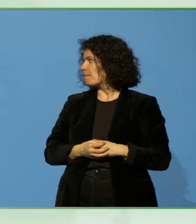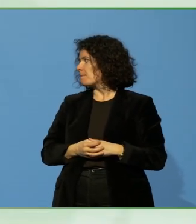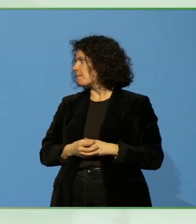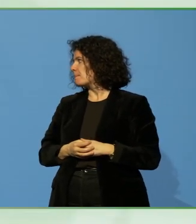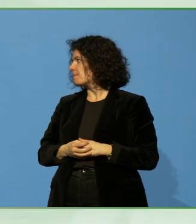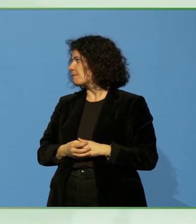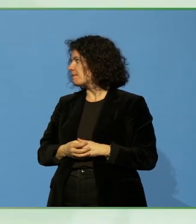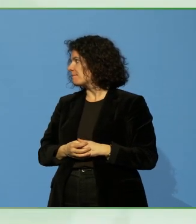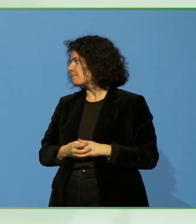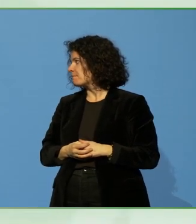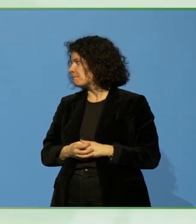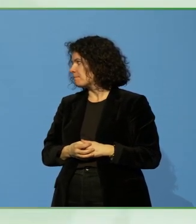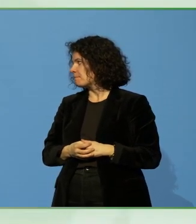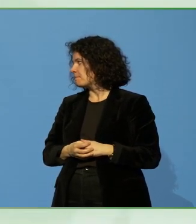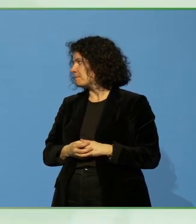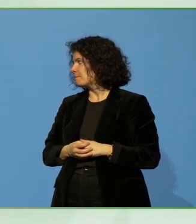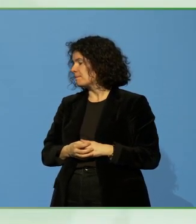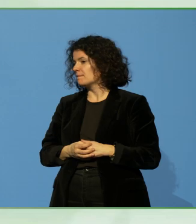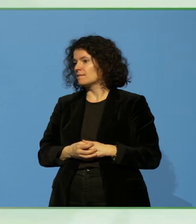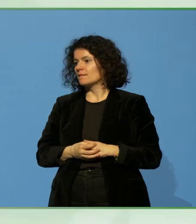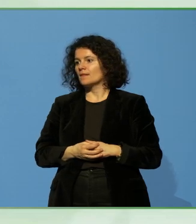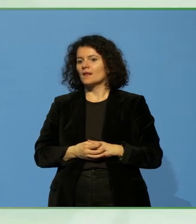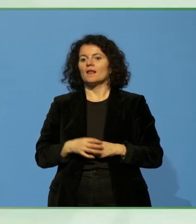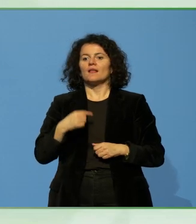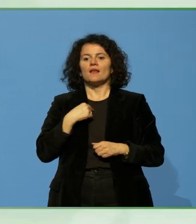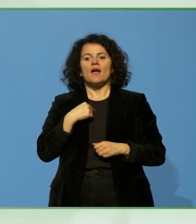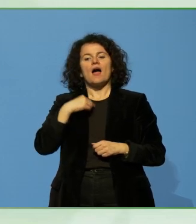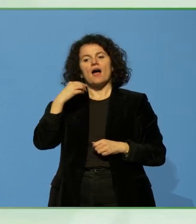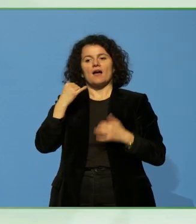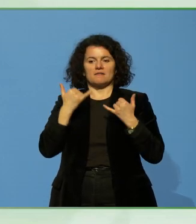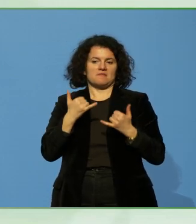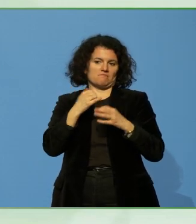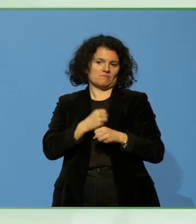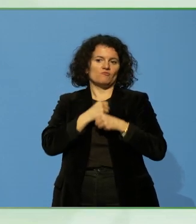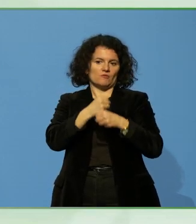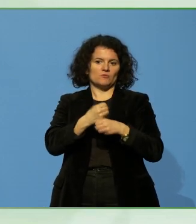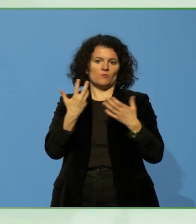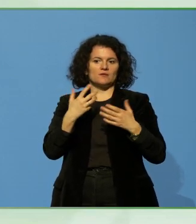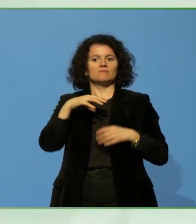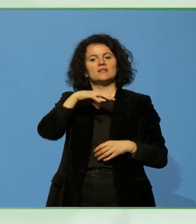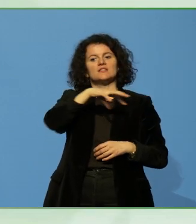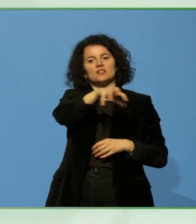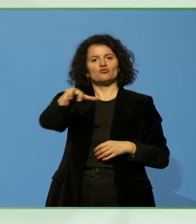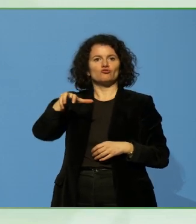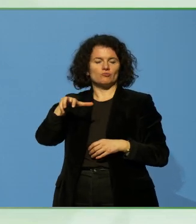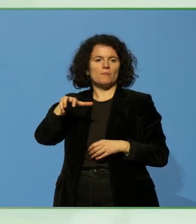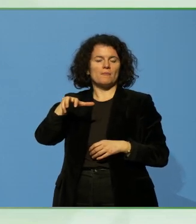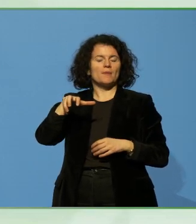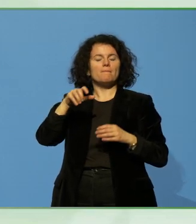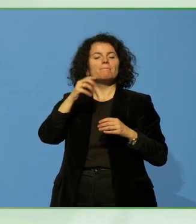my side, and I speak on behalf of all the national central banks that are here.